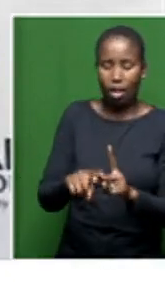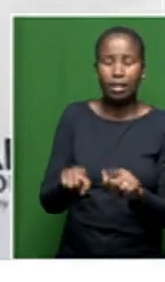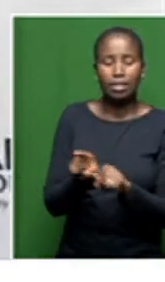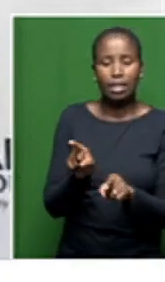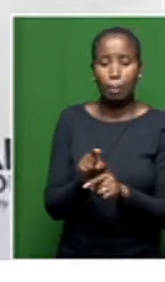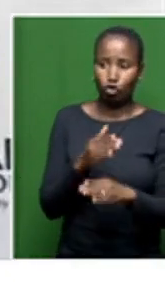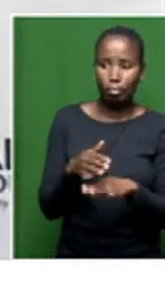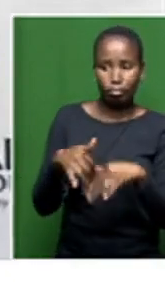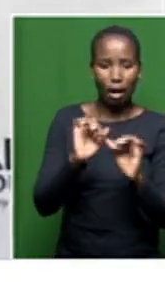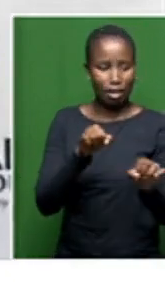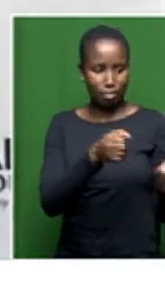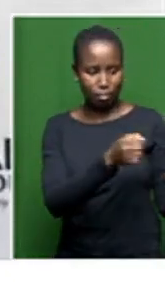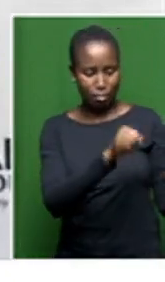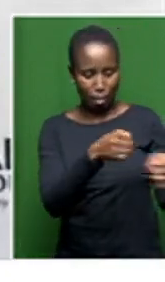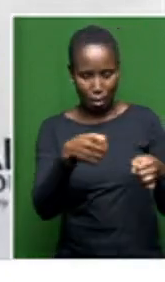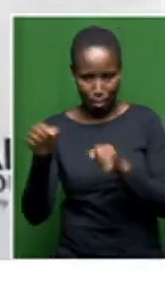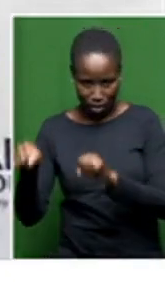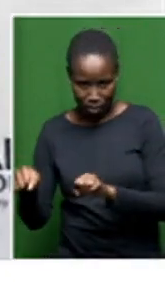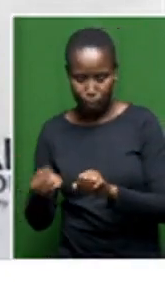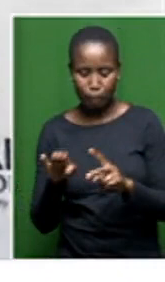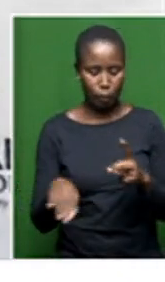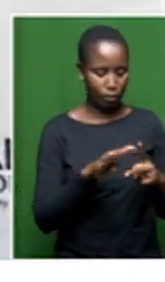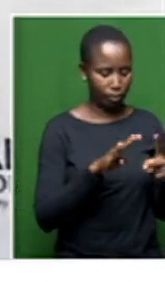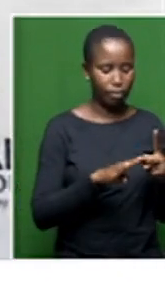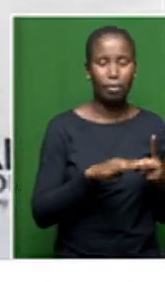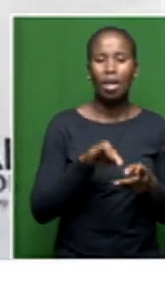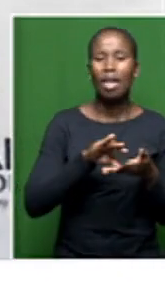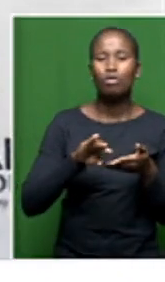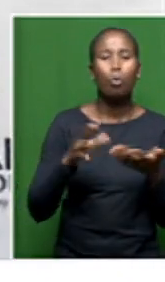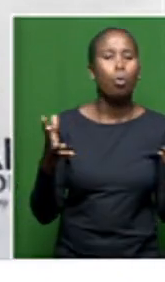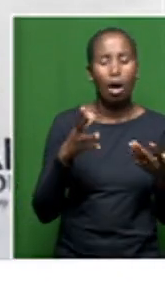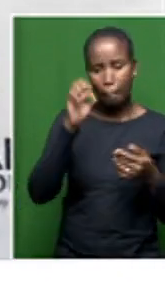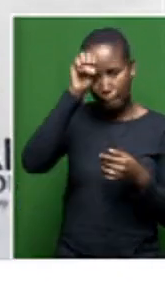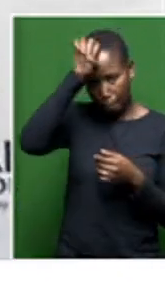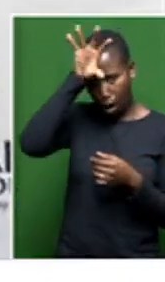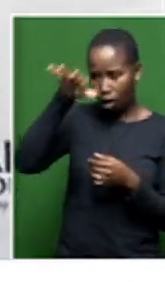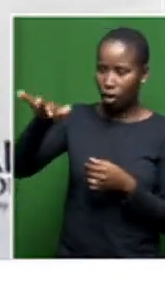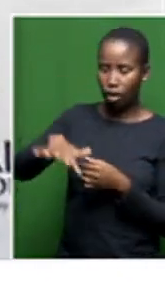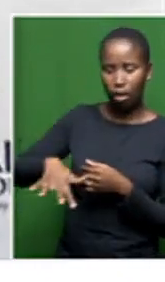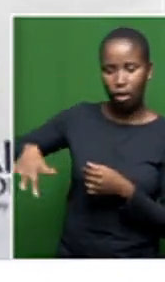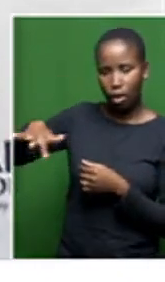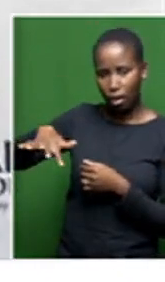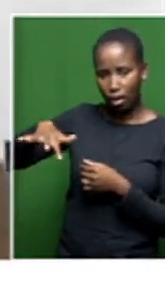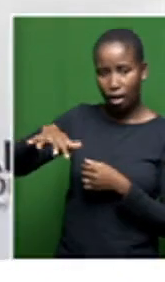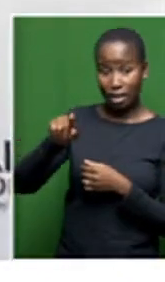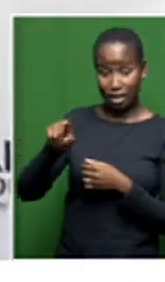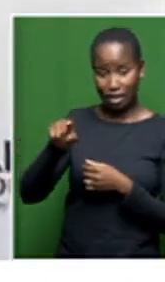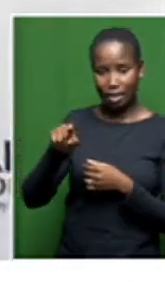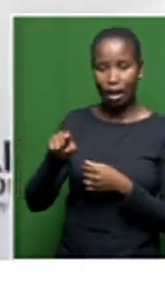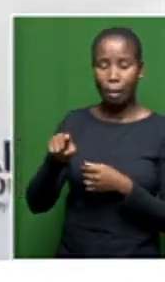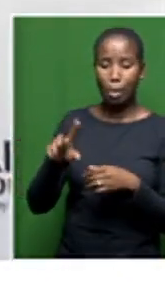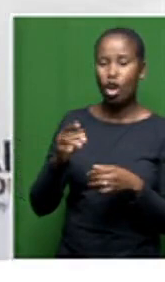would occur. We also see investments in mining, where these are often in outlying areas, not in the